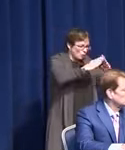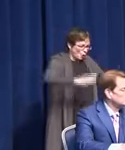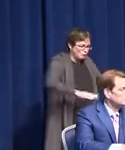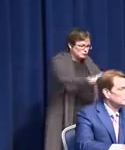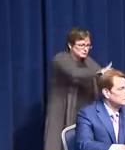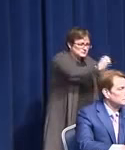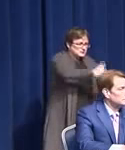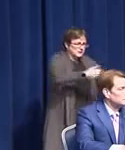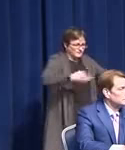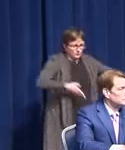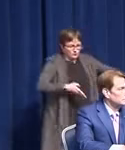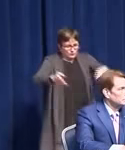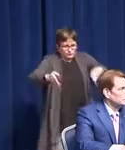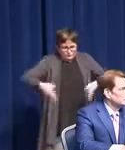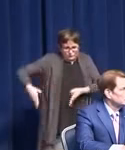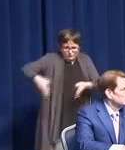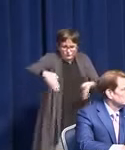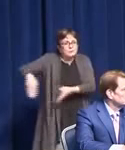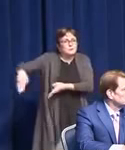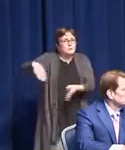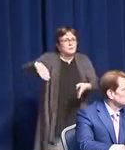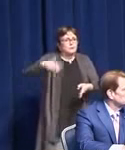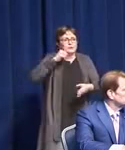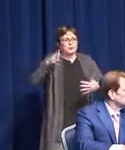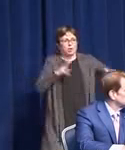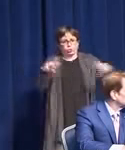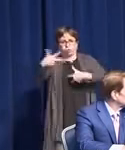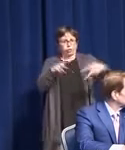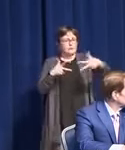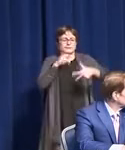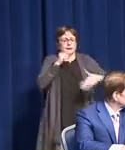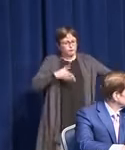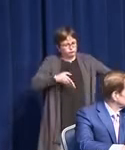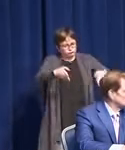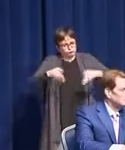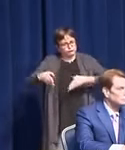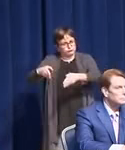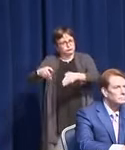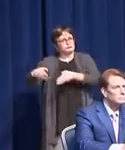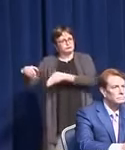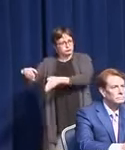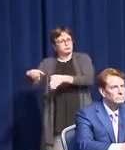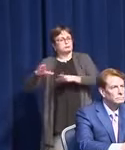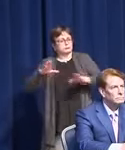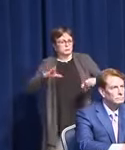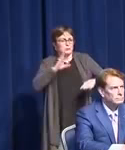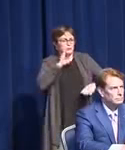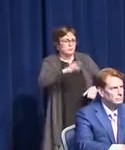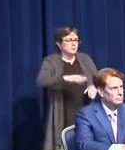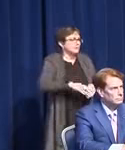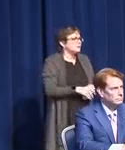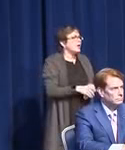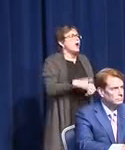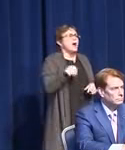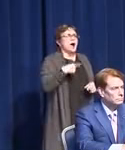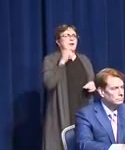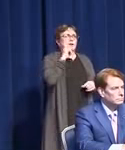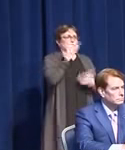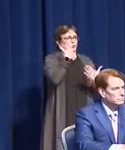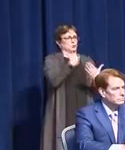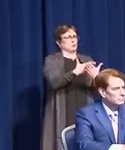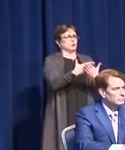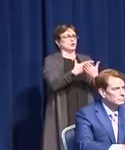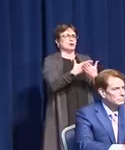personnel will be on location in order to mitigate that to the extent we can. I think we will have a good sense